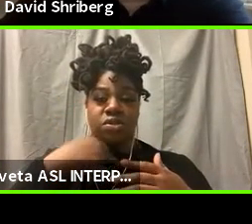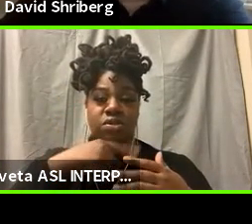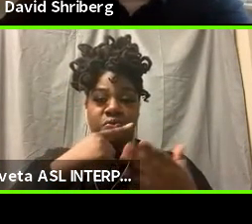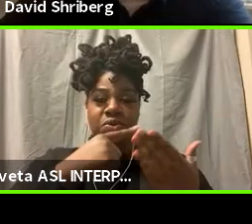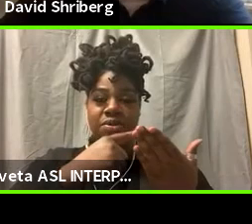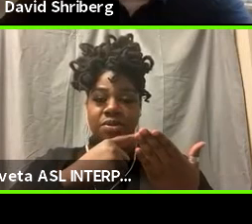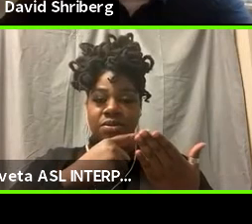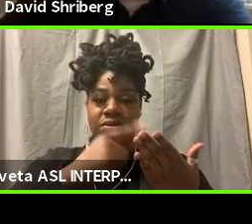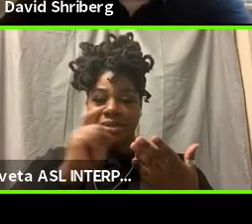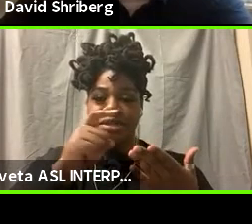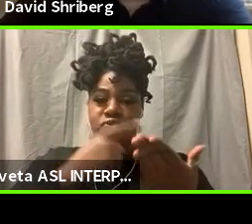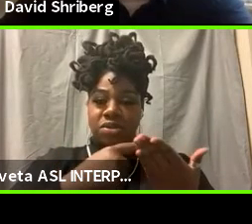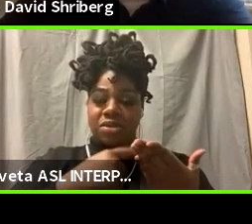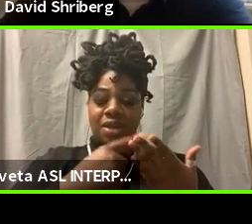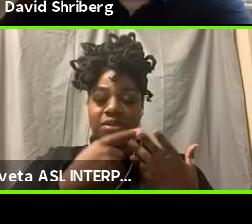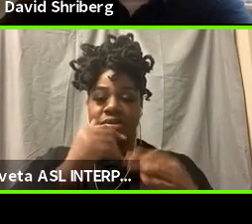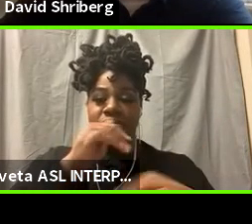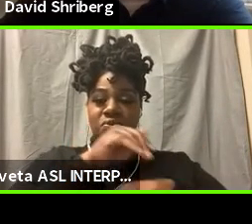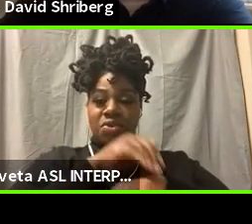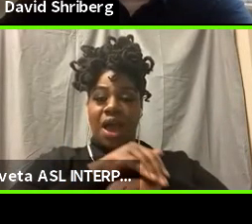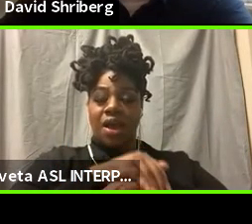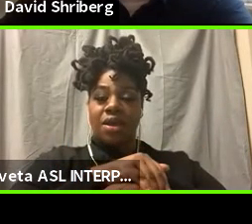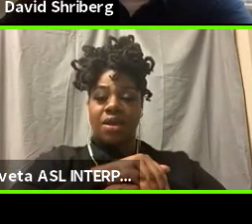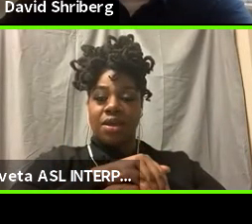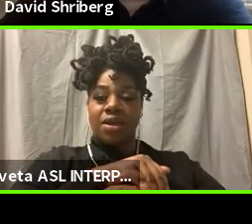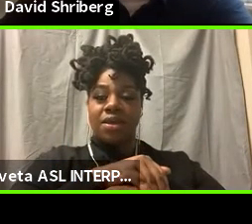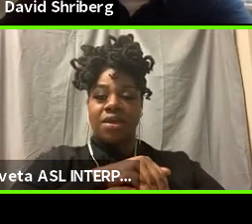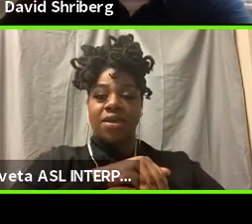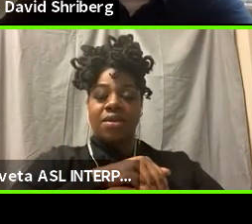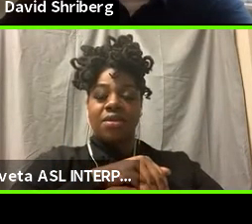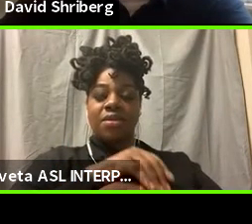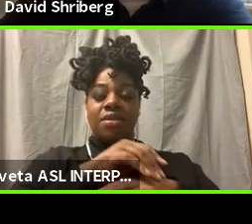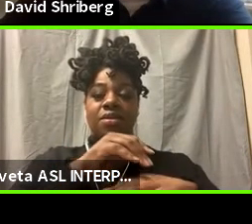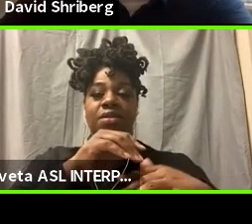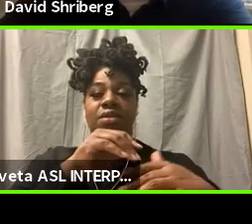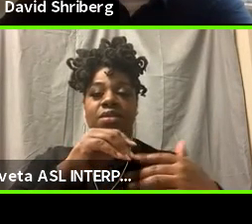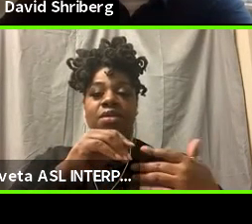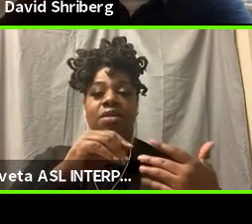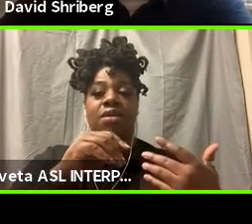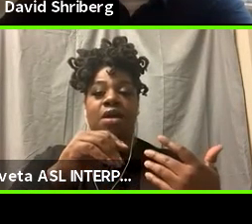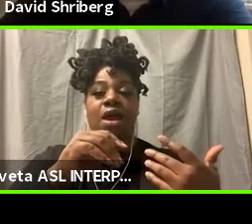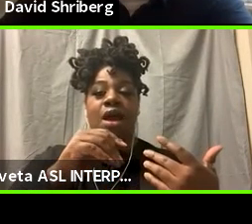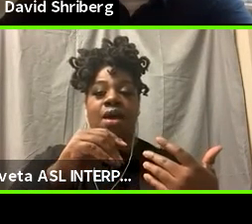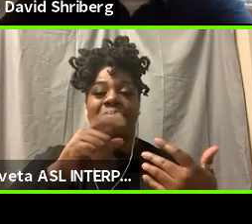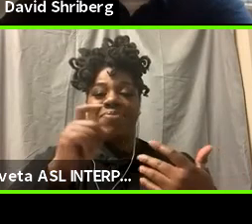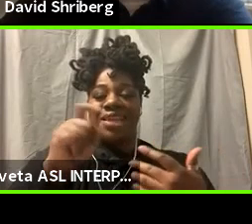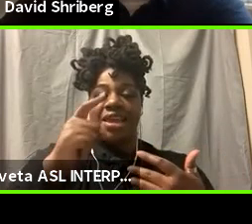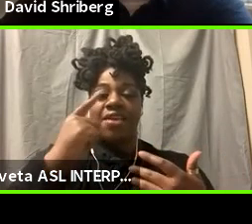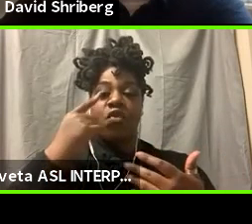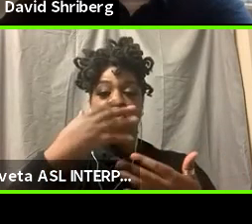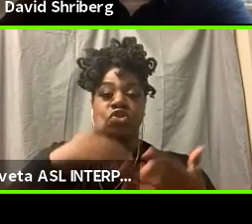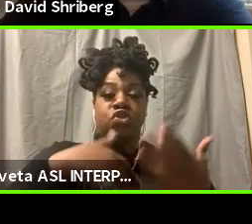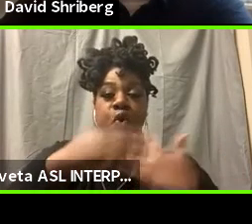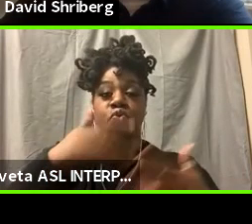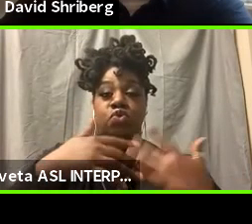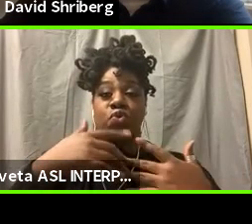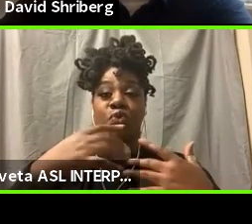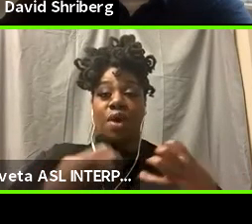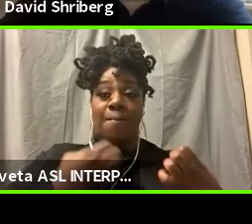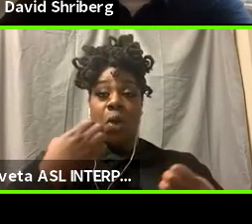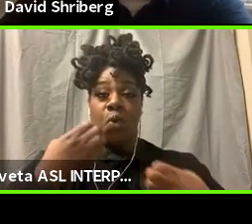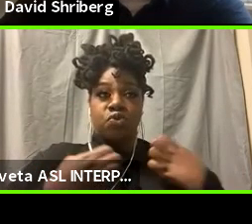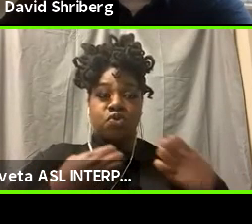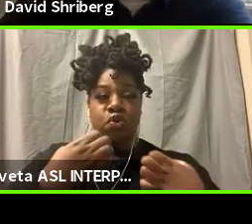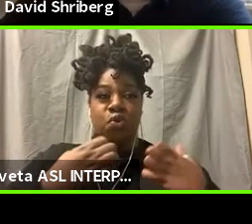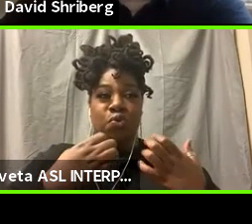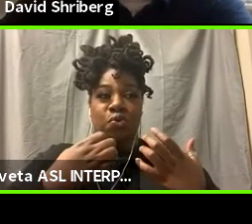and social justice discussions to be a priority in all schools and with all staff, it still seems to fall on counselors to